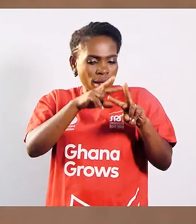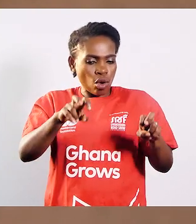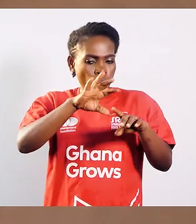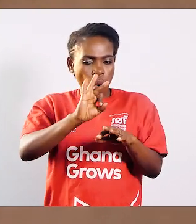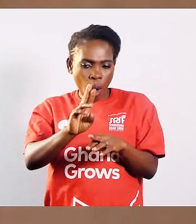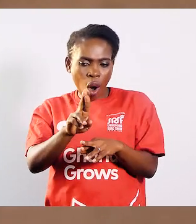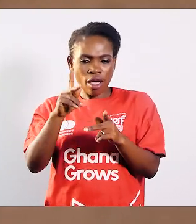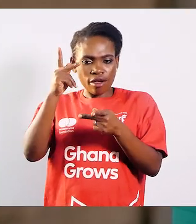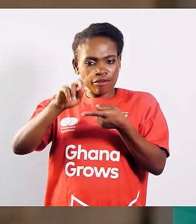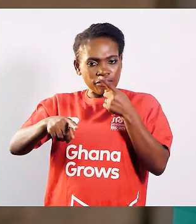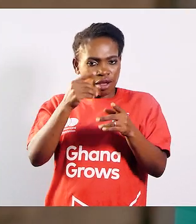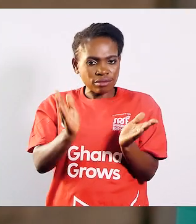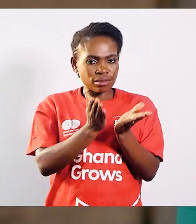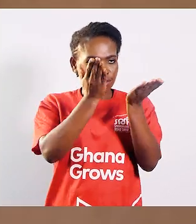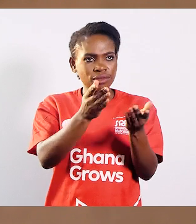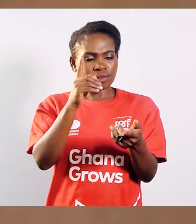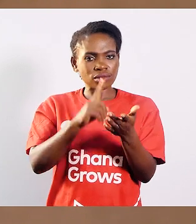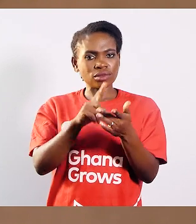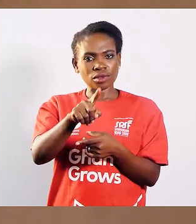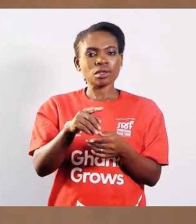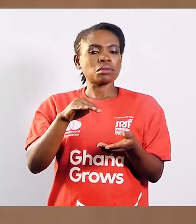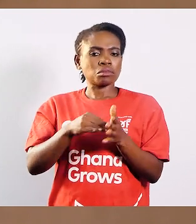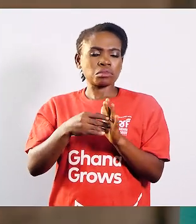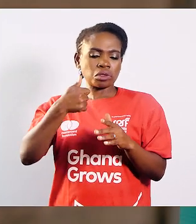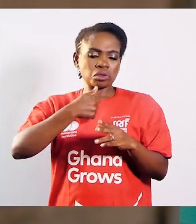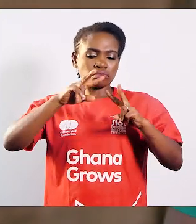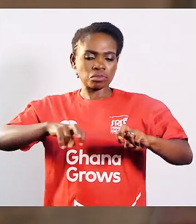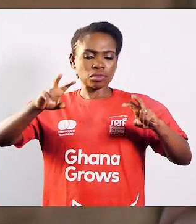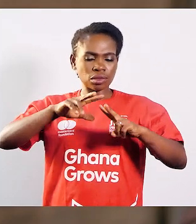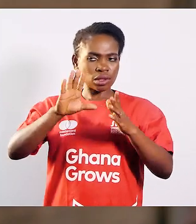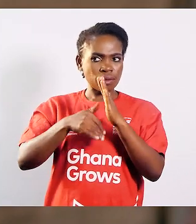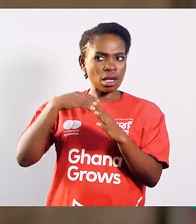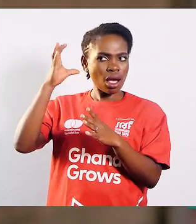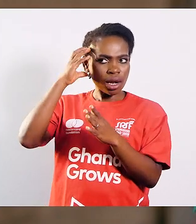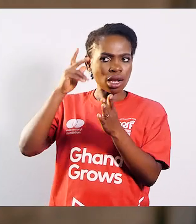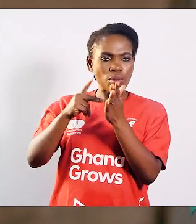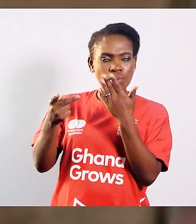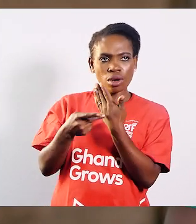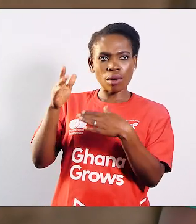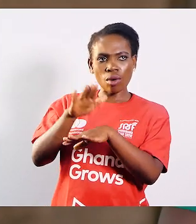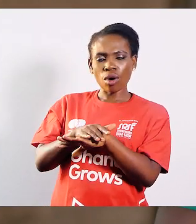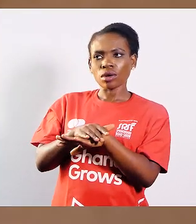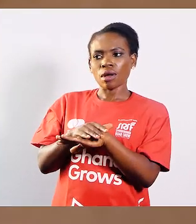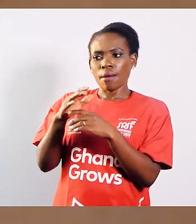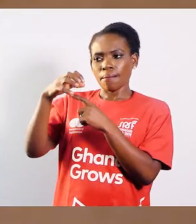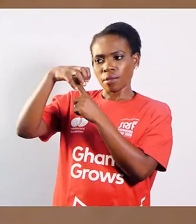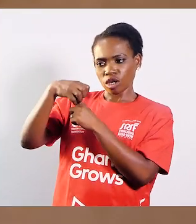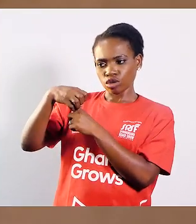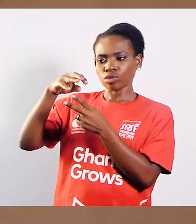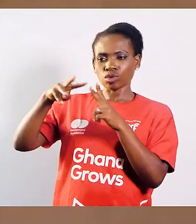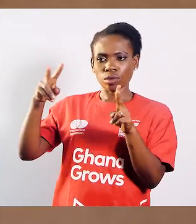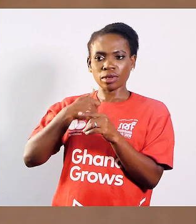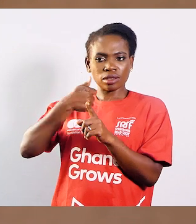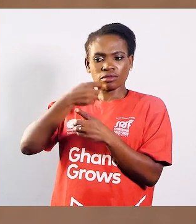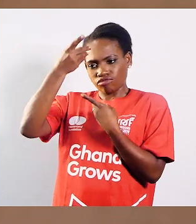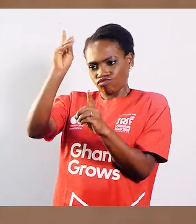require low capital. Yes, and mushroom came the way. Did you do research or somebody recommended it to you? Okay, I did a research.